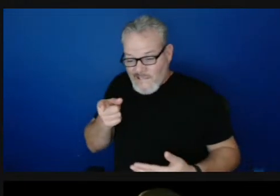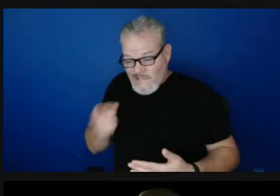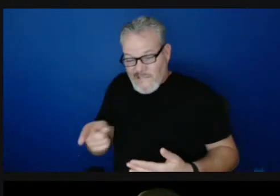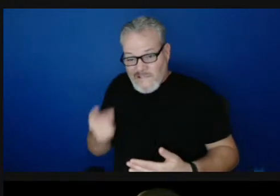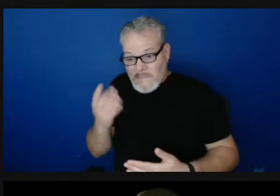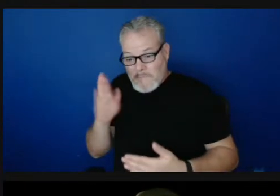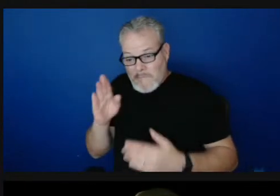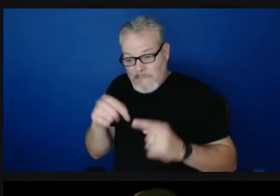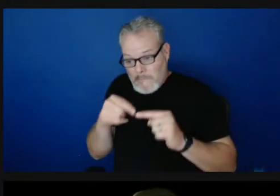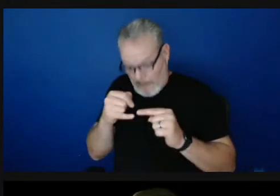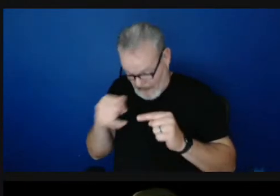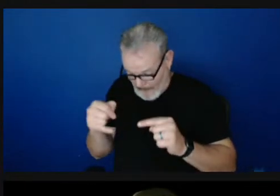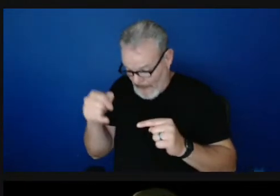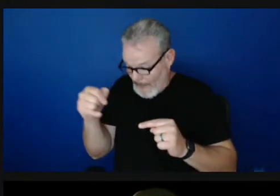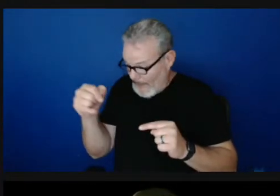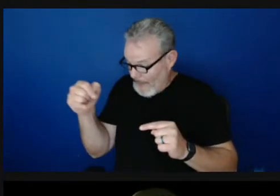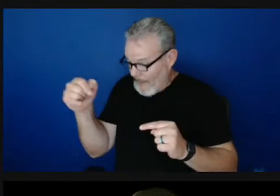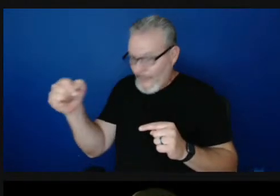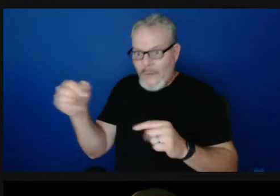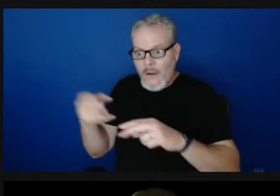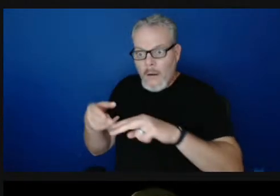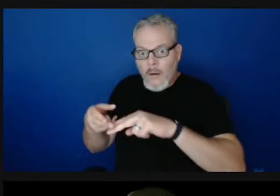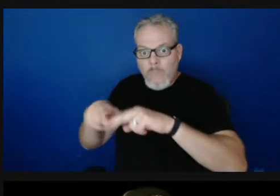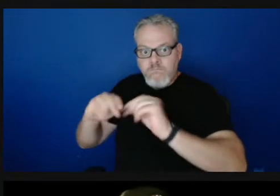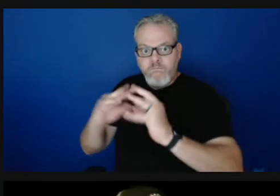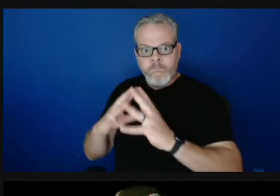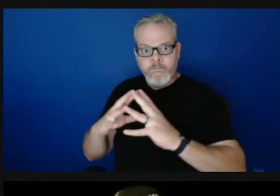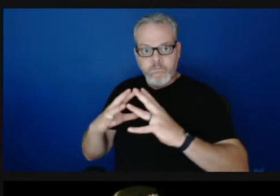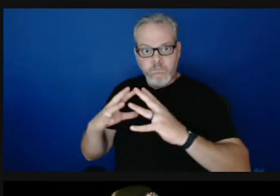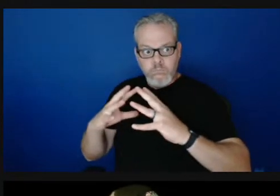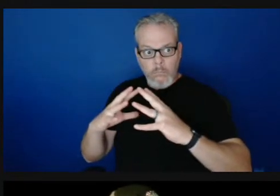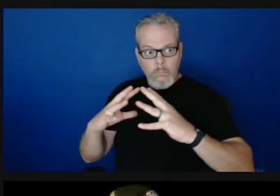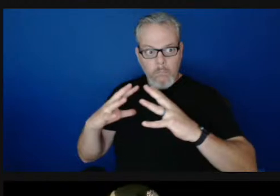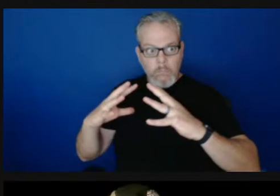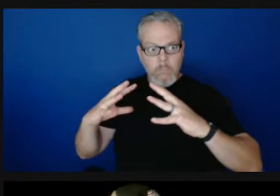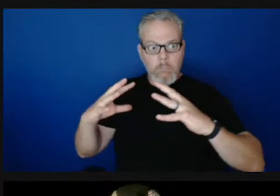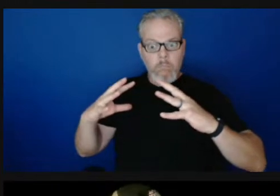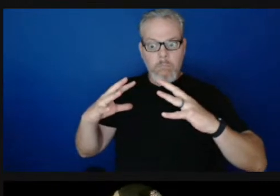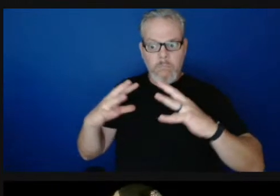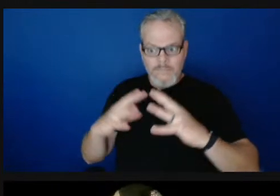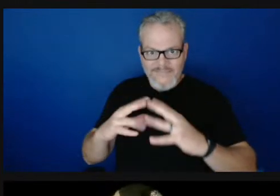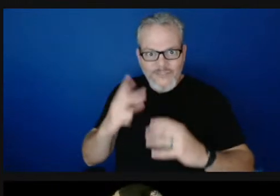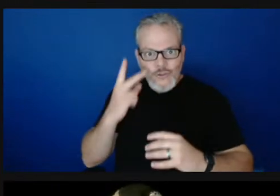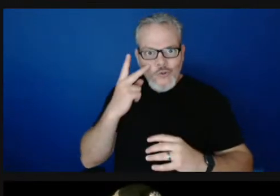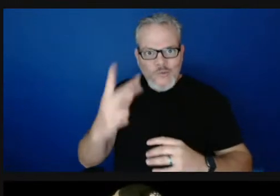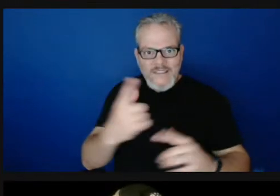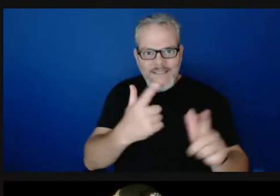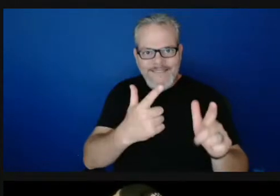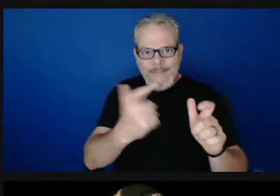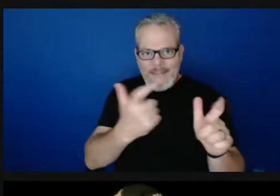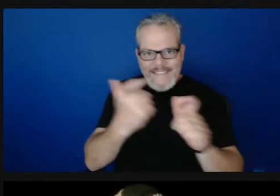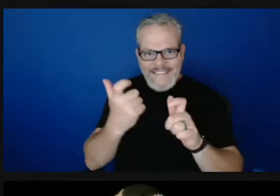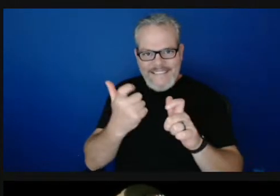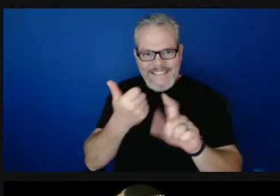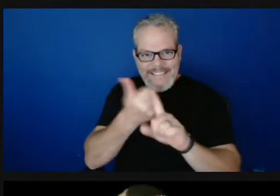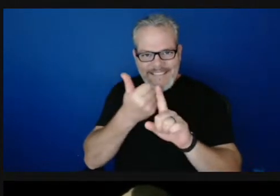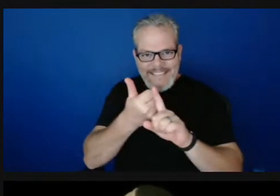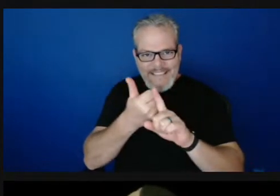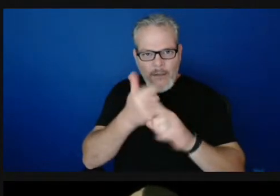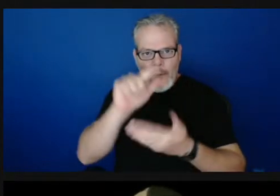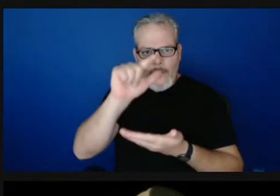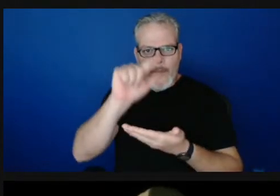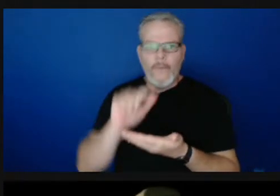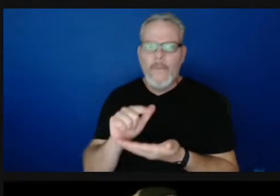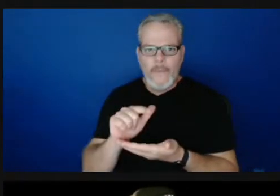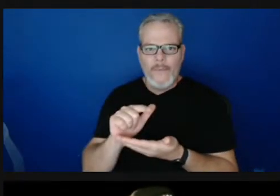inflating at the summit, showing magmas coming to the volcano. But as you can see, the rate of inflation is lower than at some other times